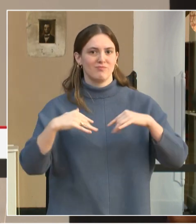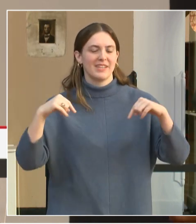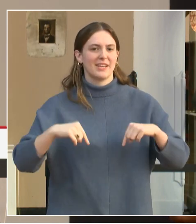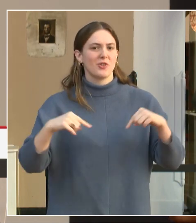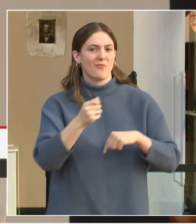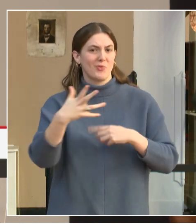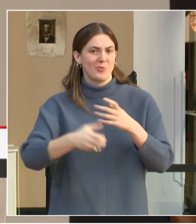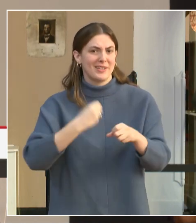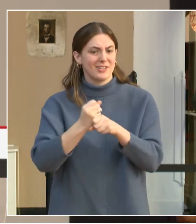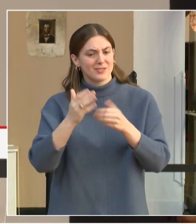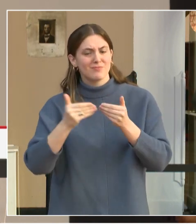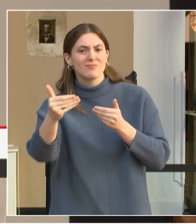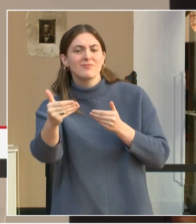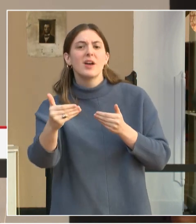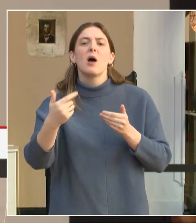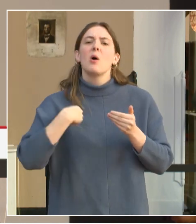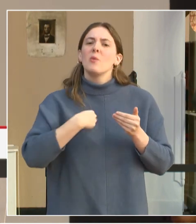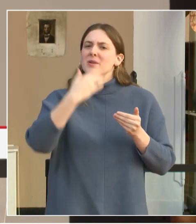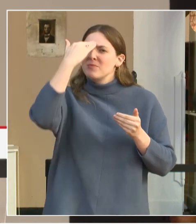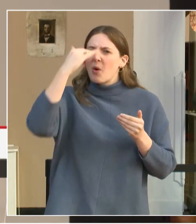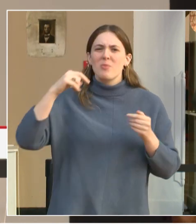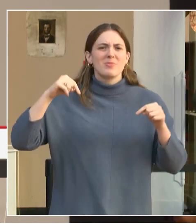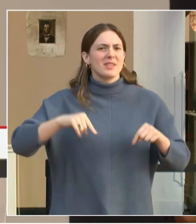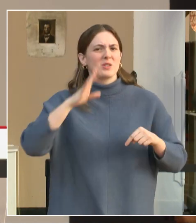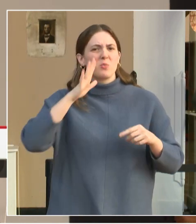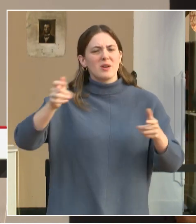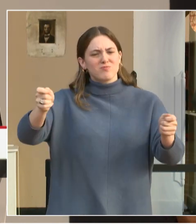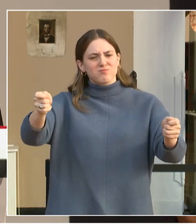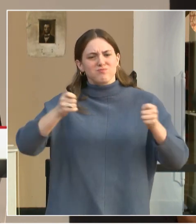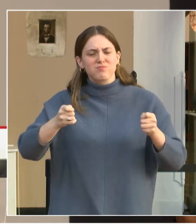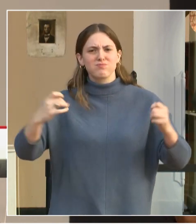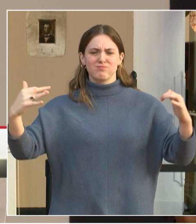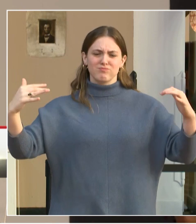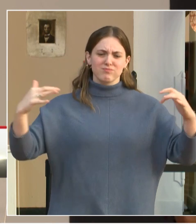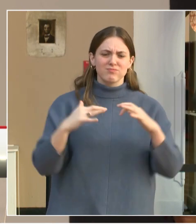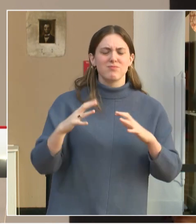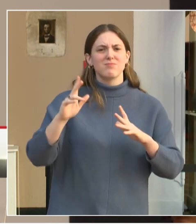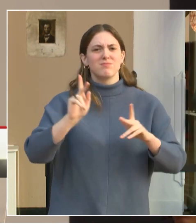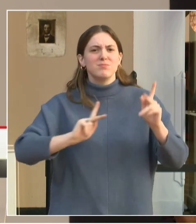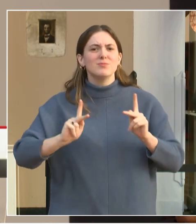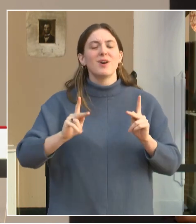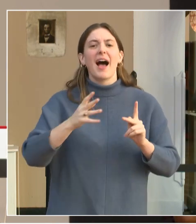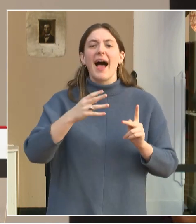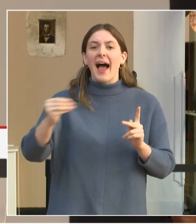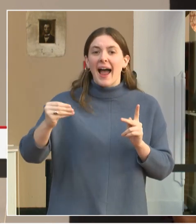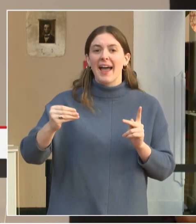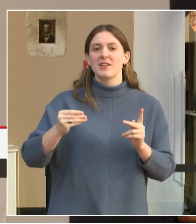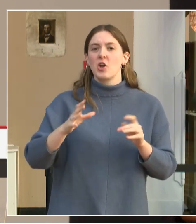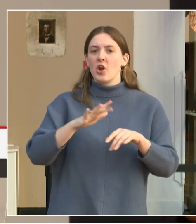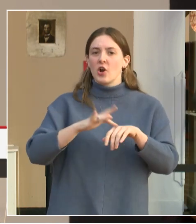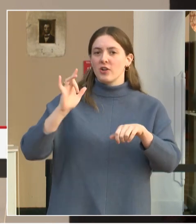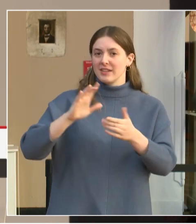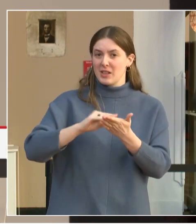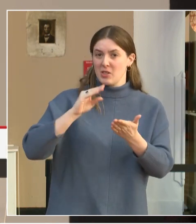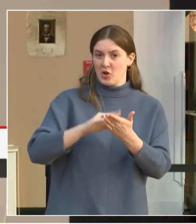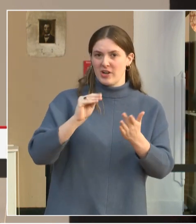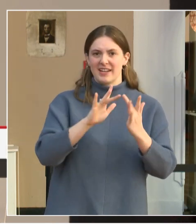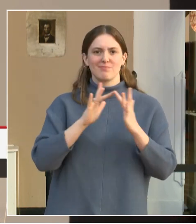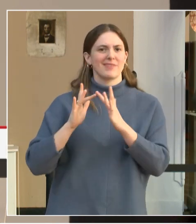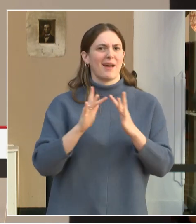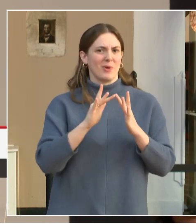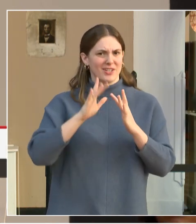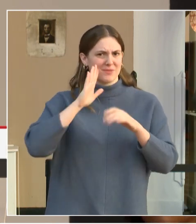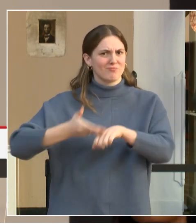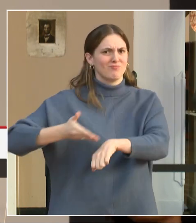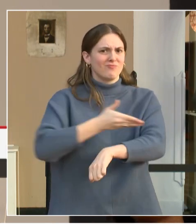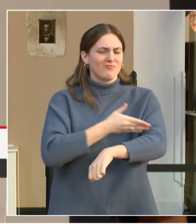mayor's incredible downtown revitalization plan and add capacity to the district's early learning networks. In our first 2 years, we will bring classes from